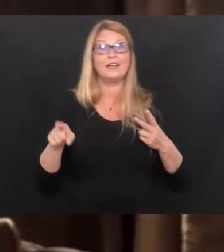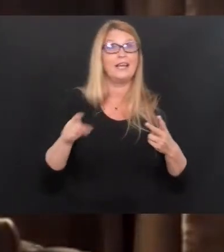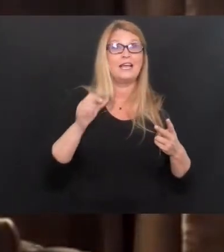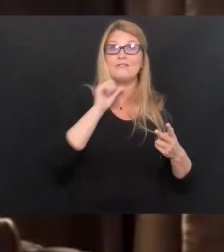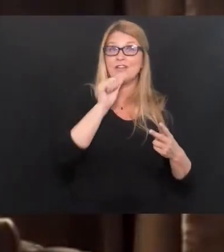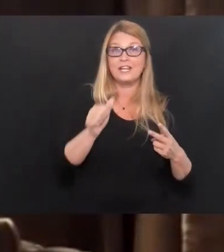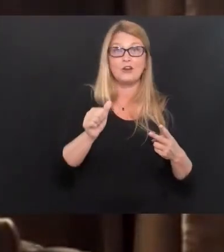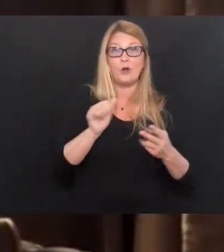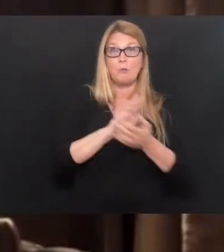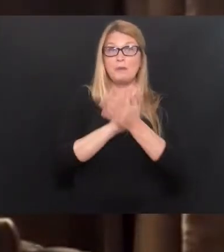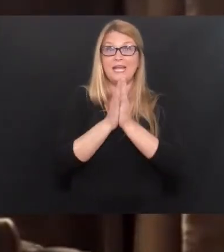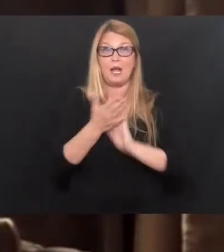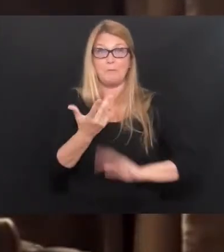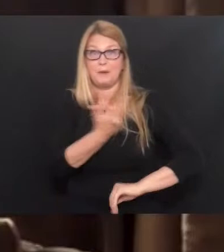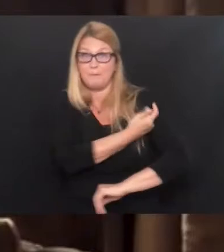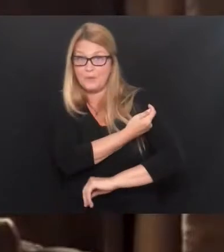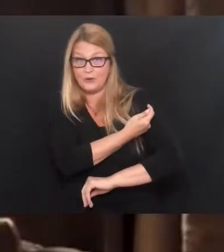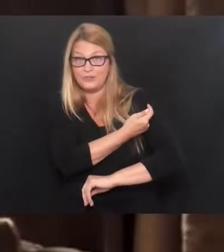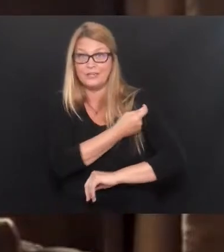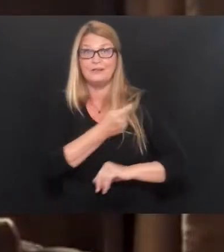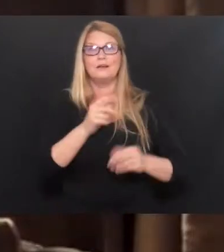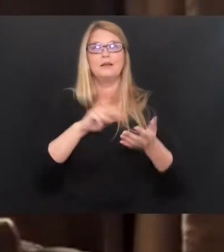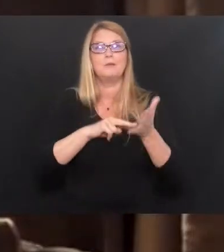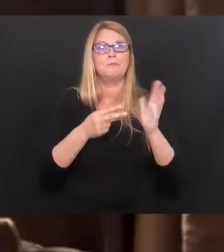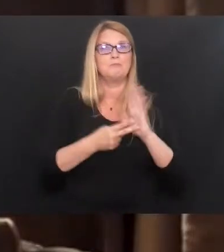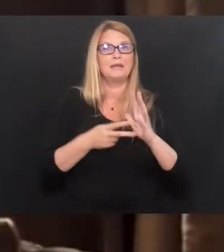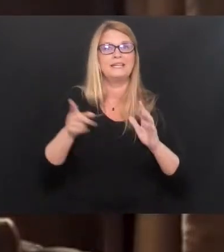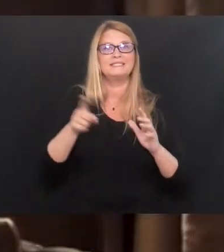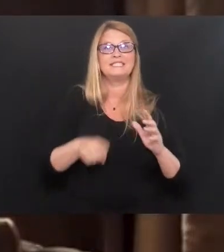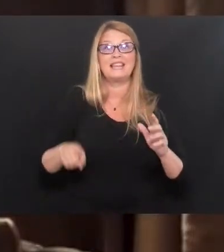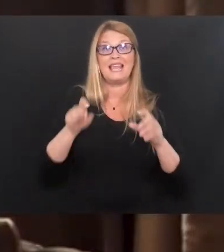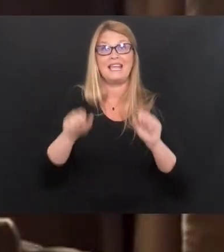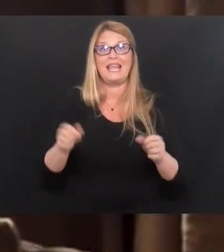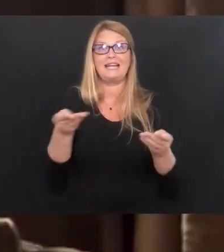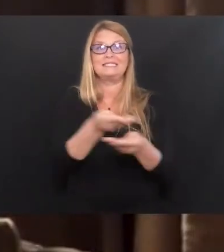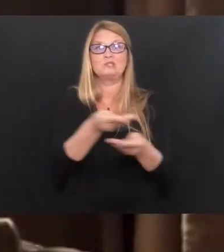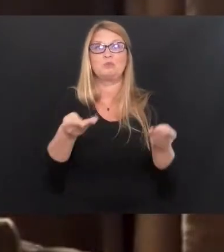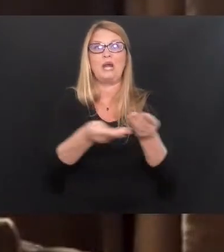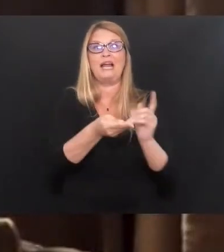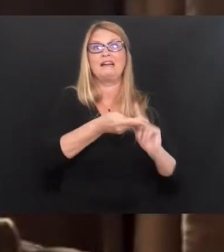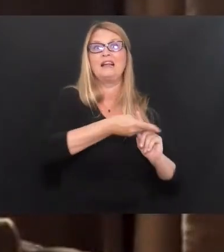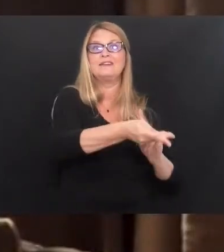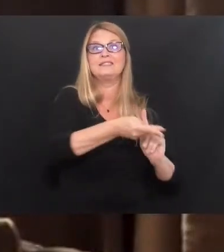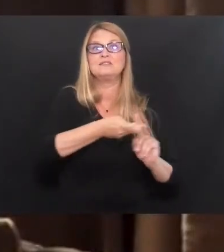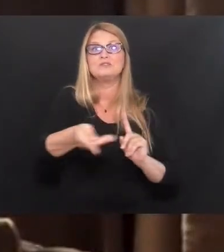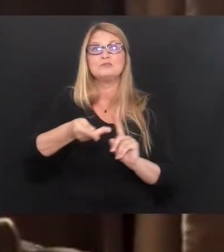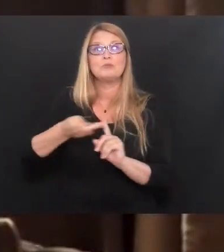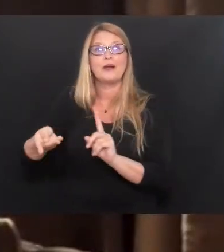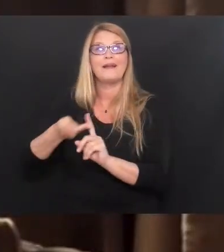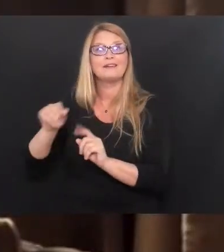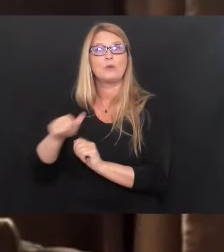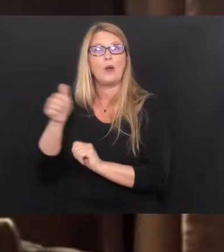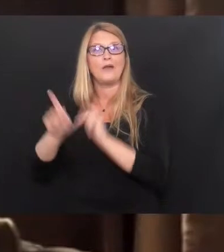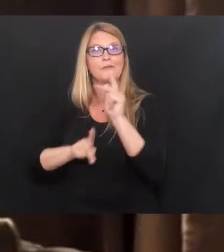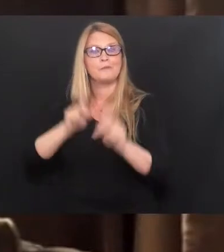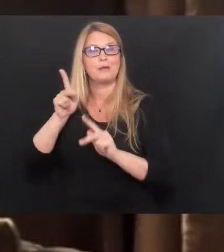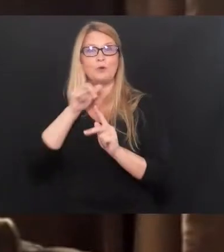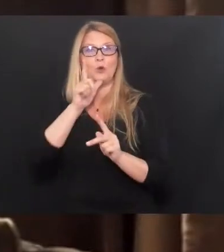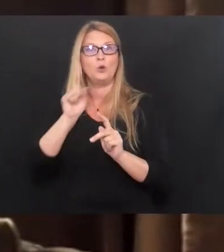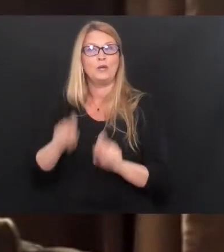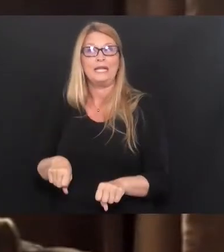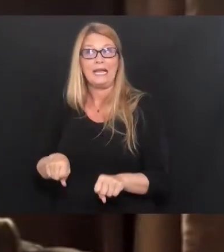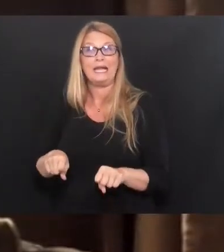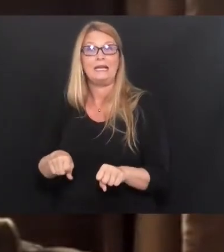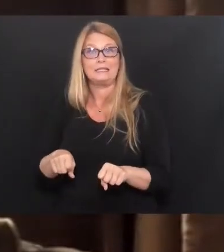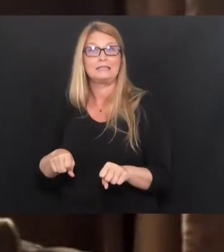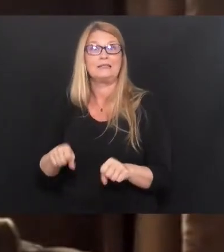become immunized, then they also may be spreaders to other people who are vulnerable, who are in their families